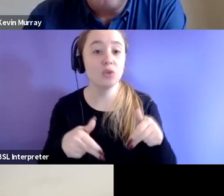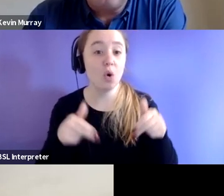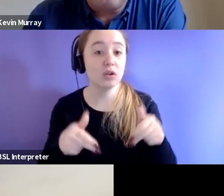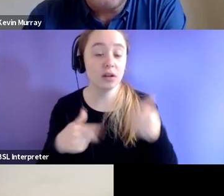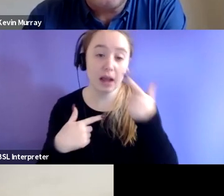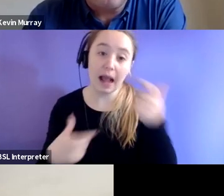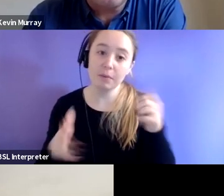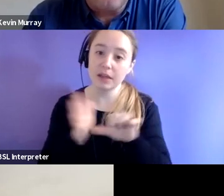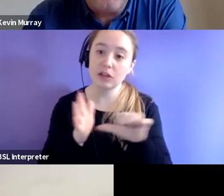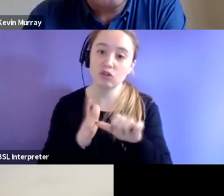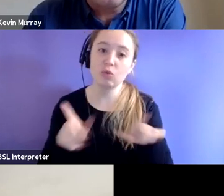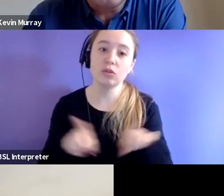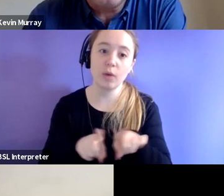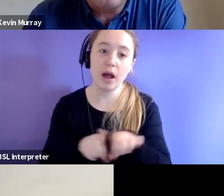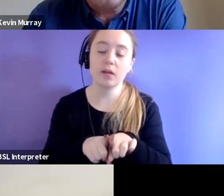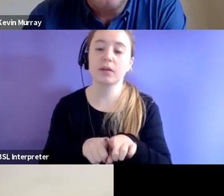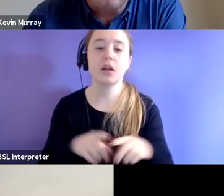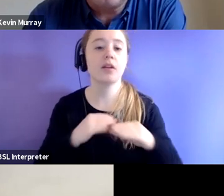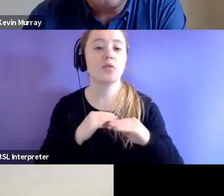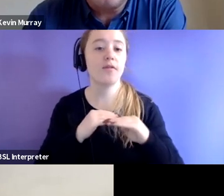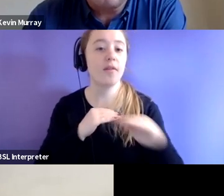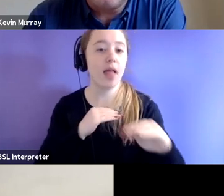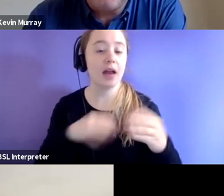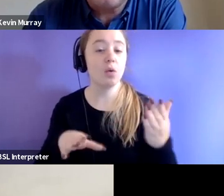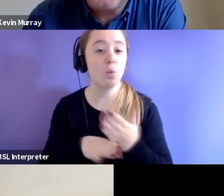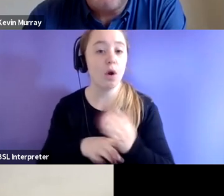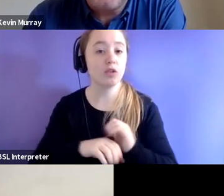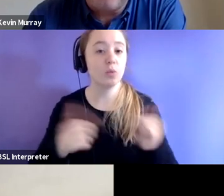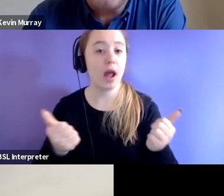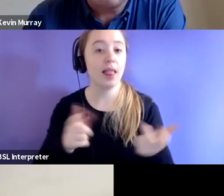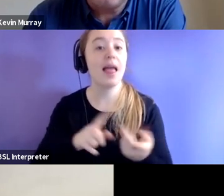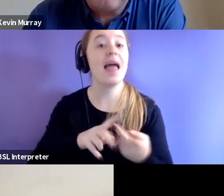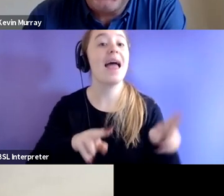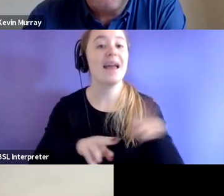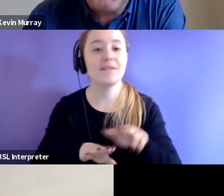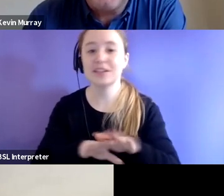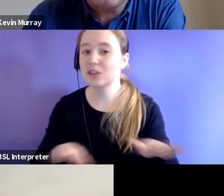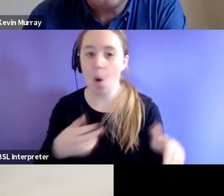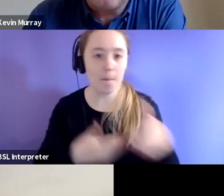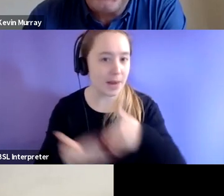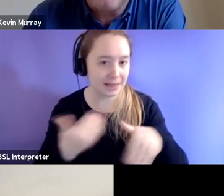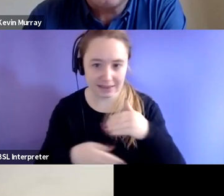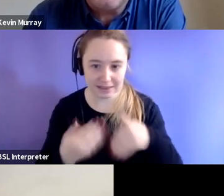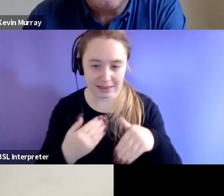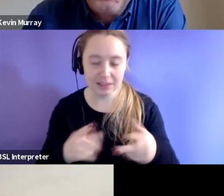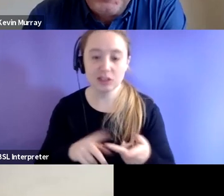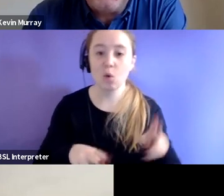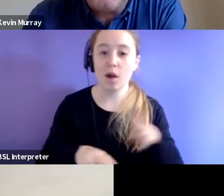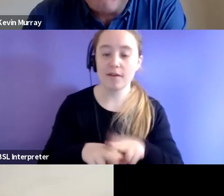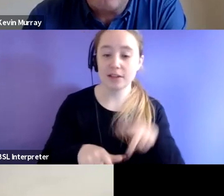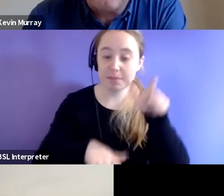So the flush surface works if it's not a mixed shared surface, if it's pedestrians and wheelers